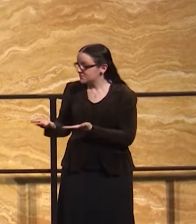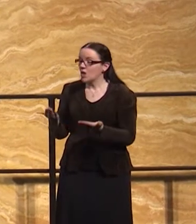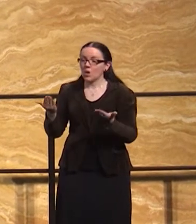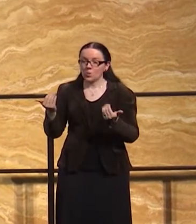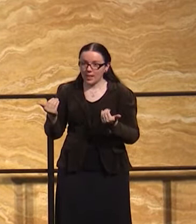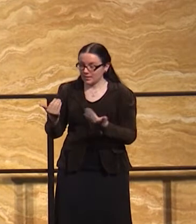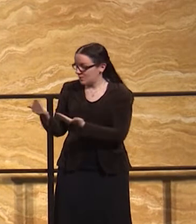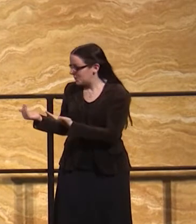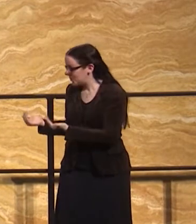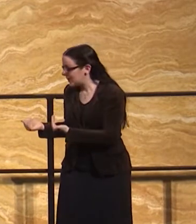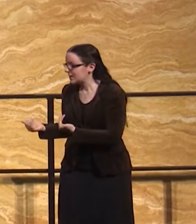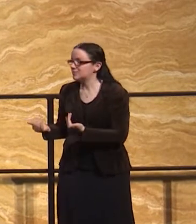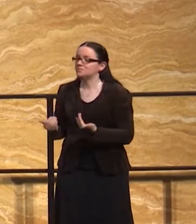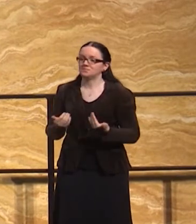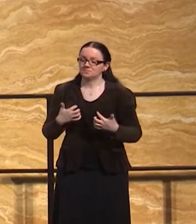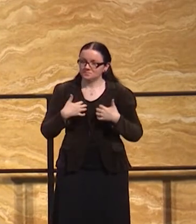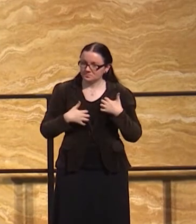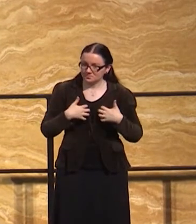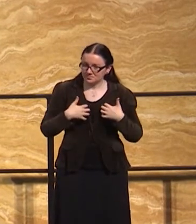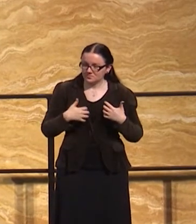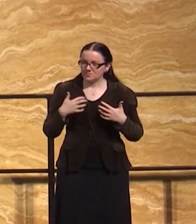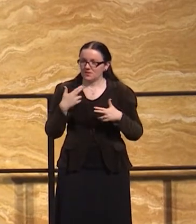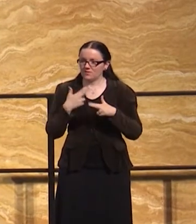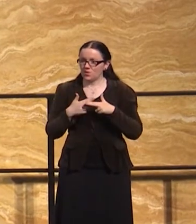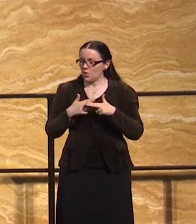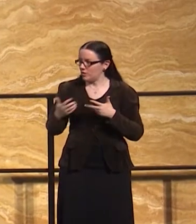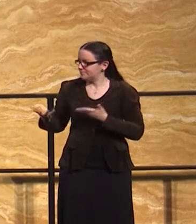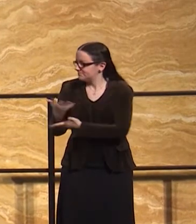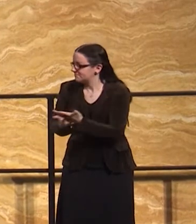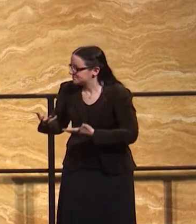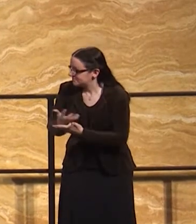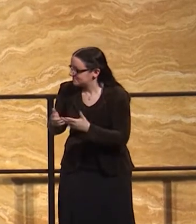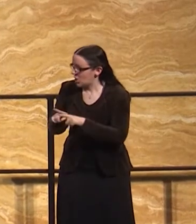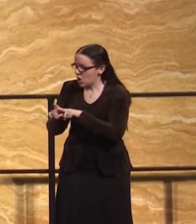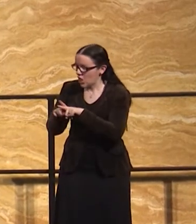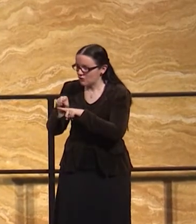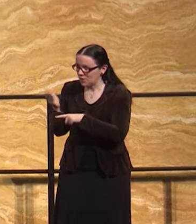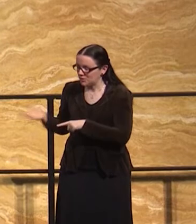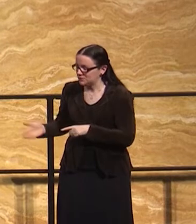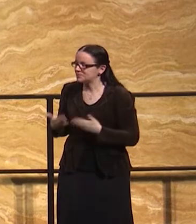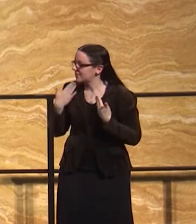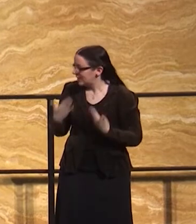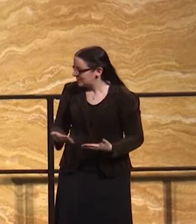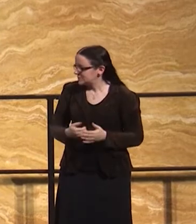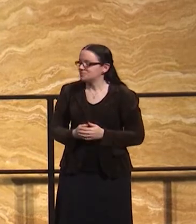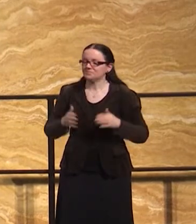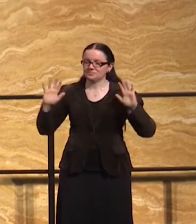all the participants. And we look forward to a really exciting conversation and learning from you tonight. Thank you.